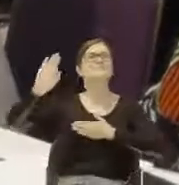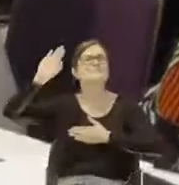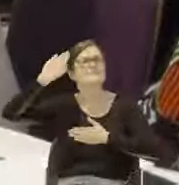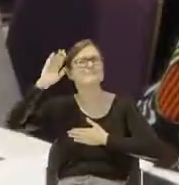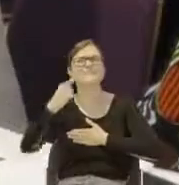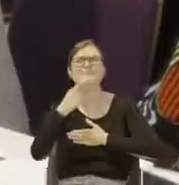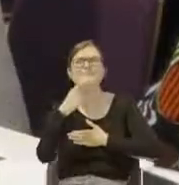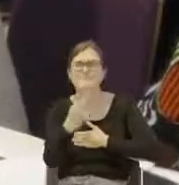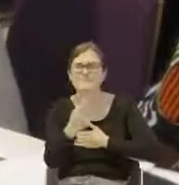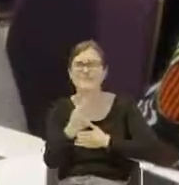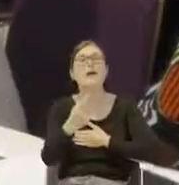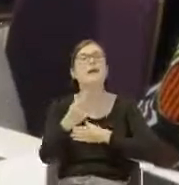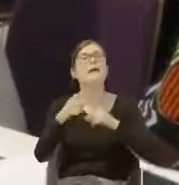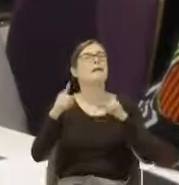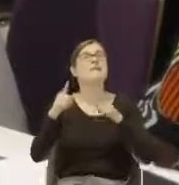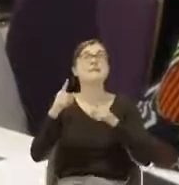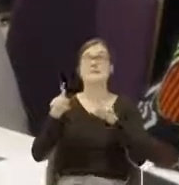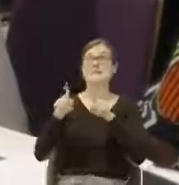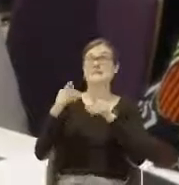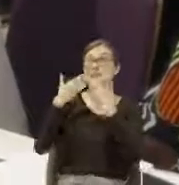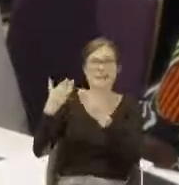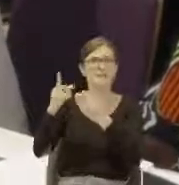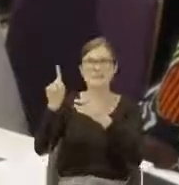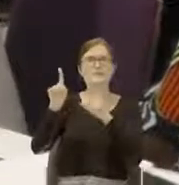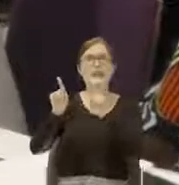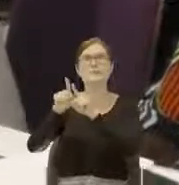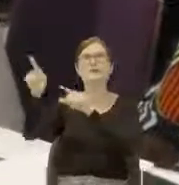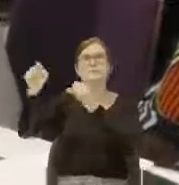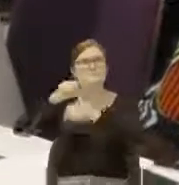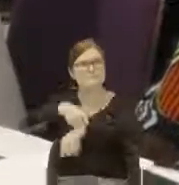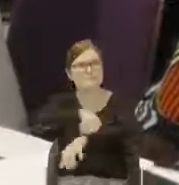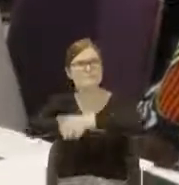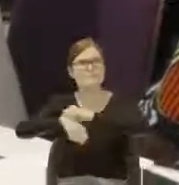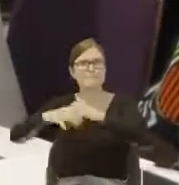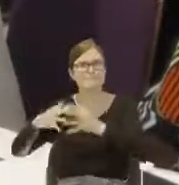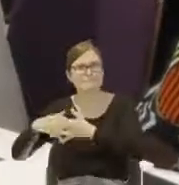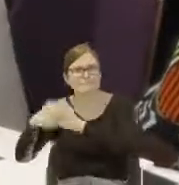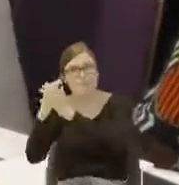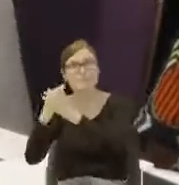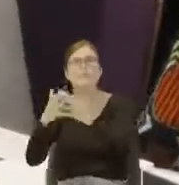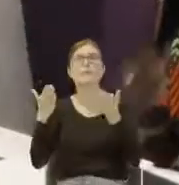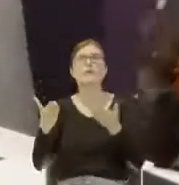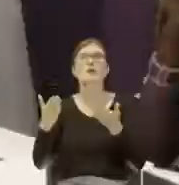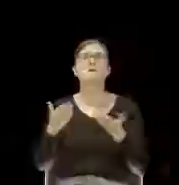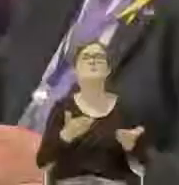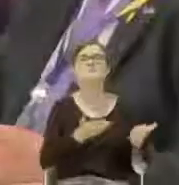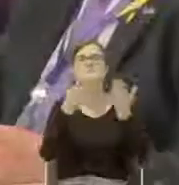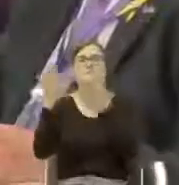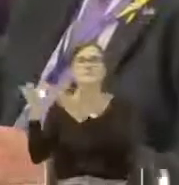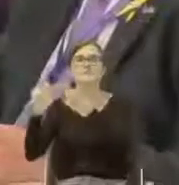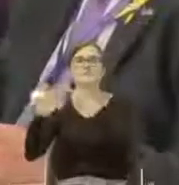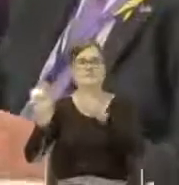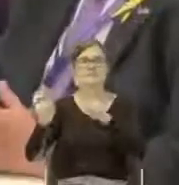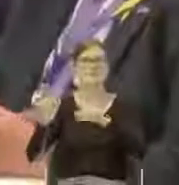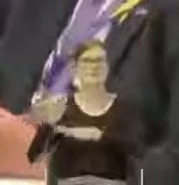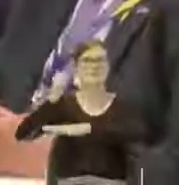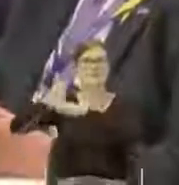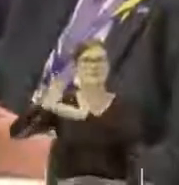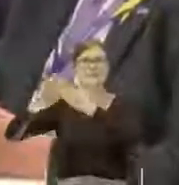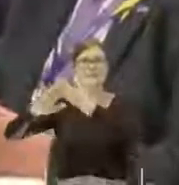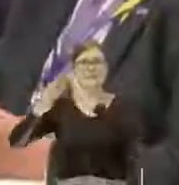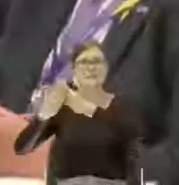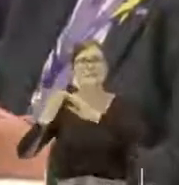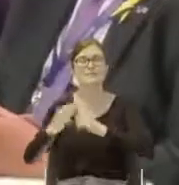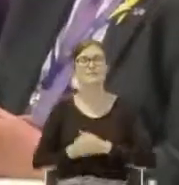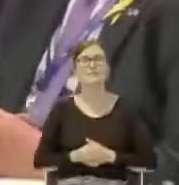our constituency. Now the Mayor of Kitchener and UCLG Governing President, Mayor Pravanovic, the floor